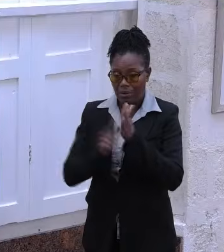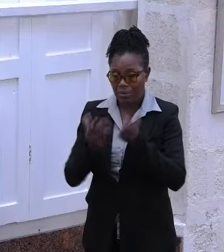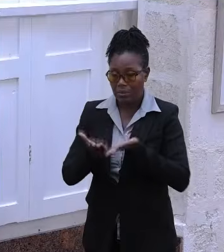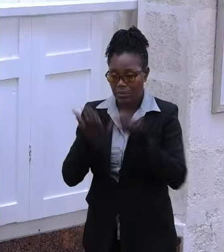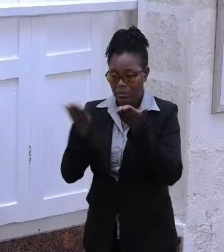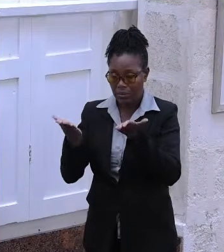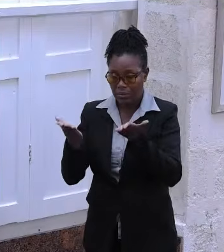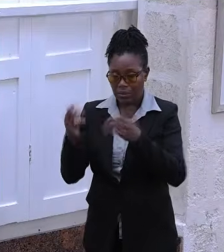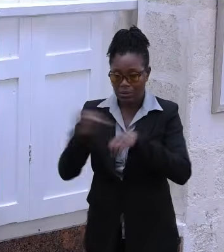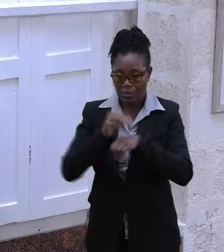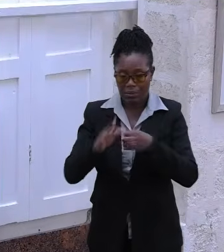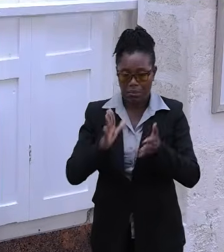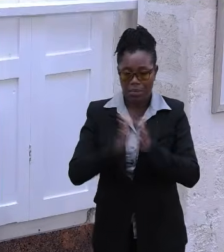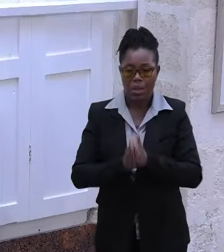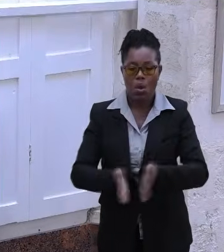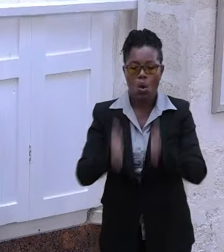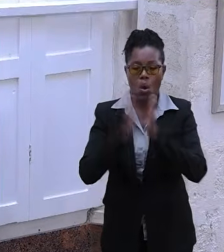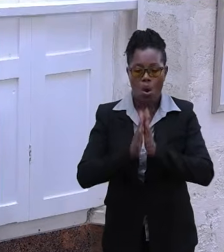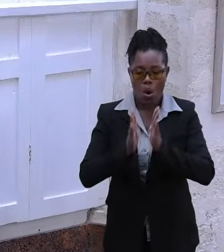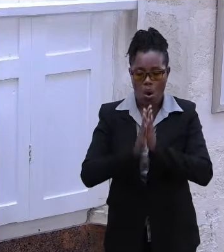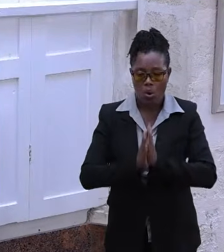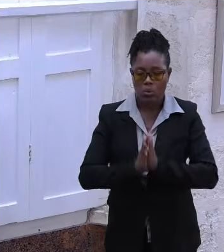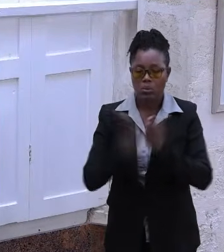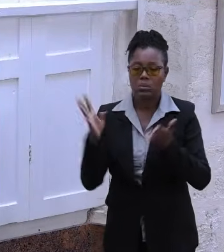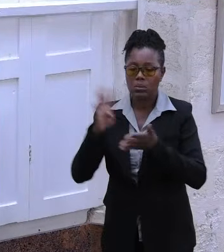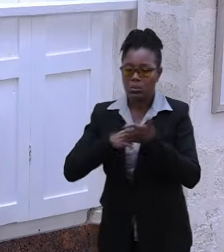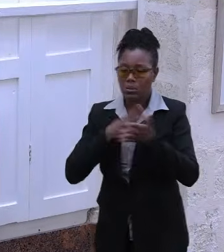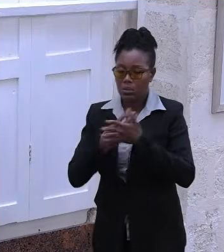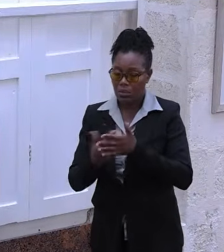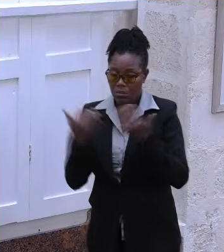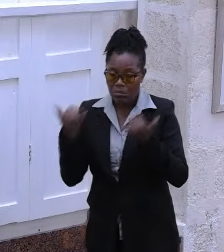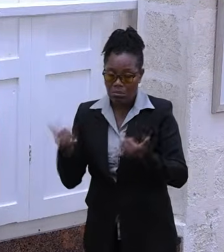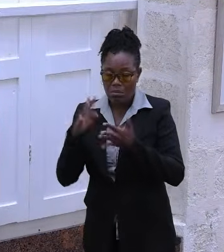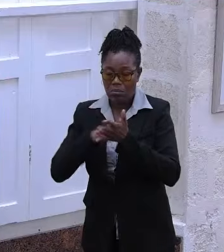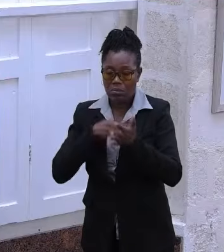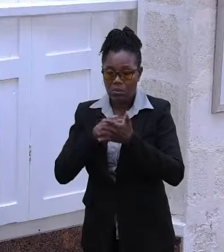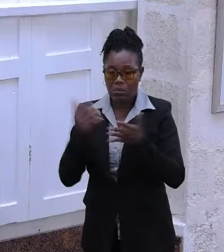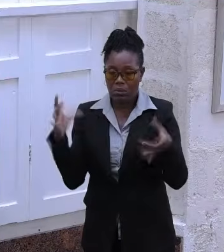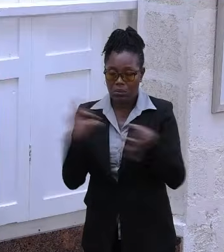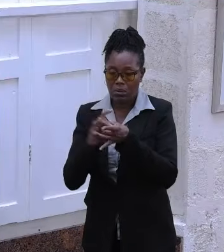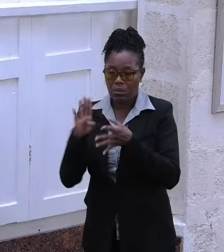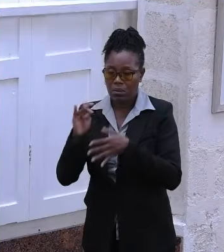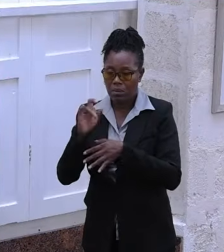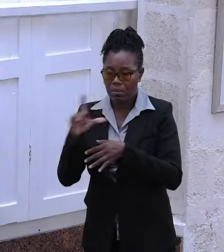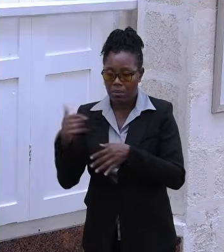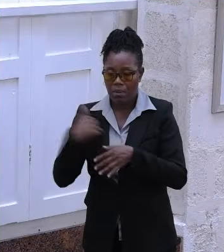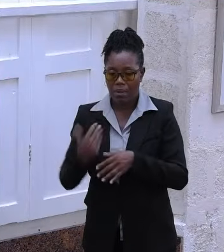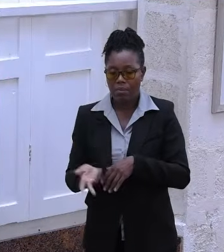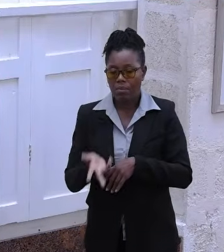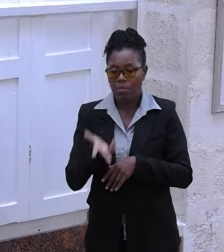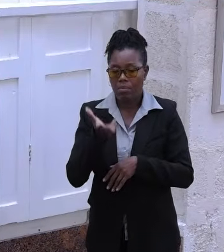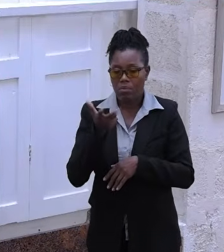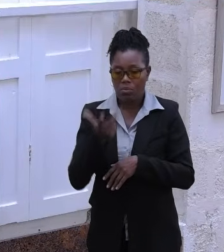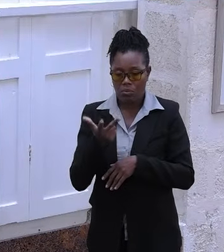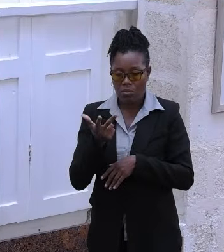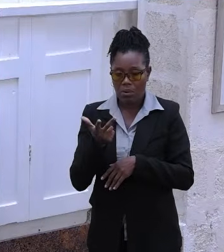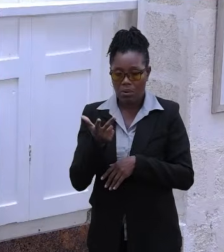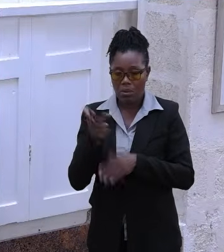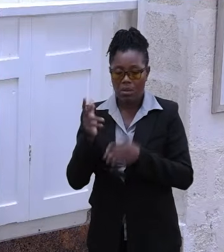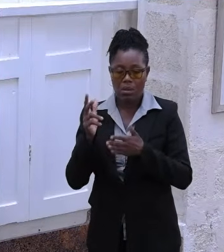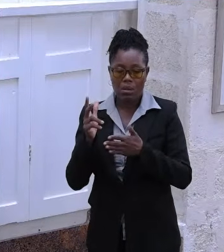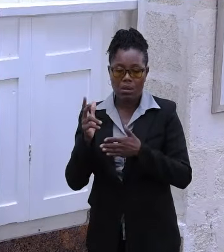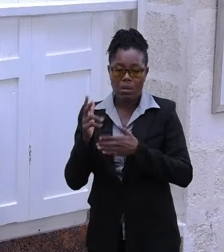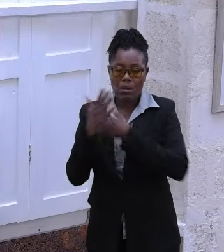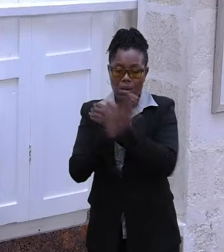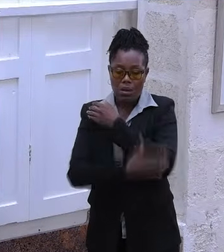by order amend the schedule. Currently, the schedule to that bill has only 3 countries in it: